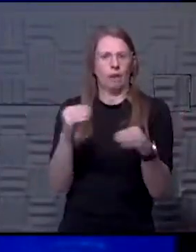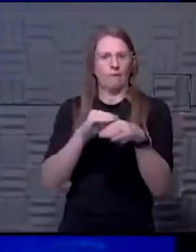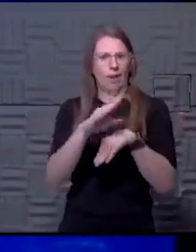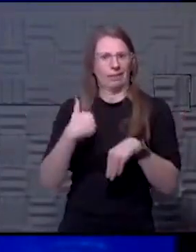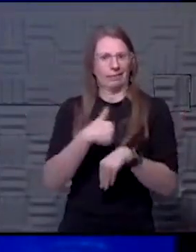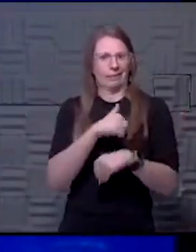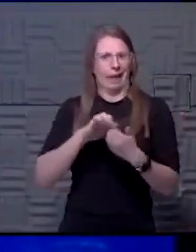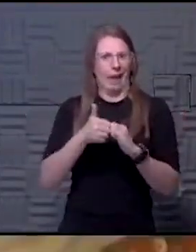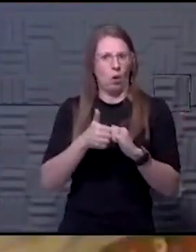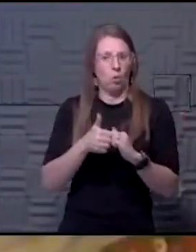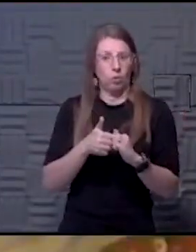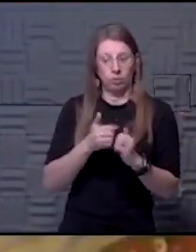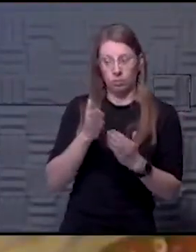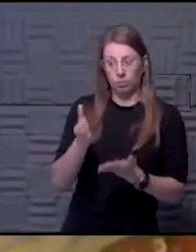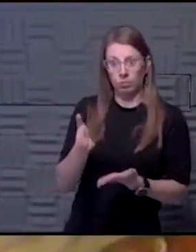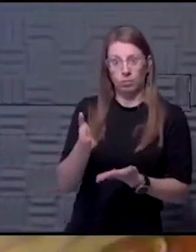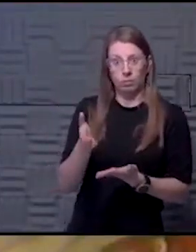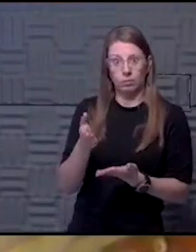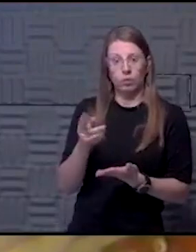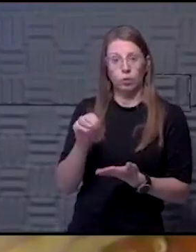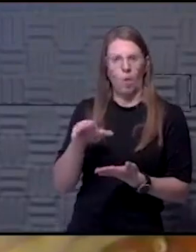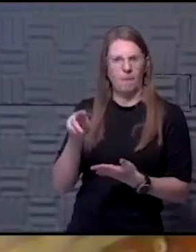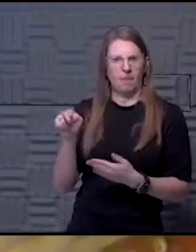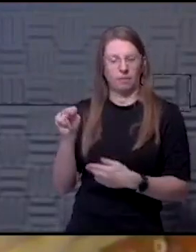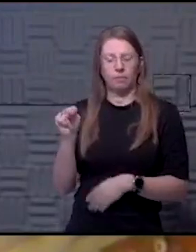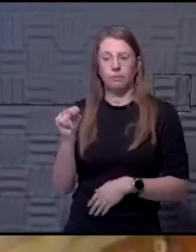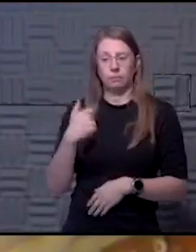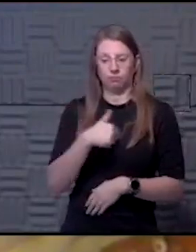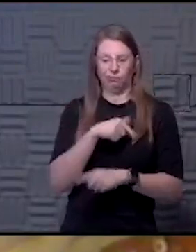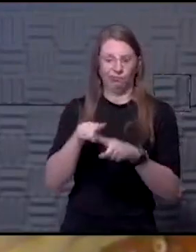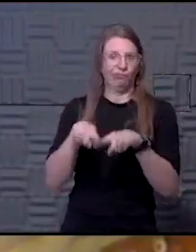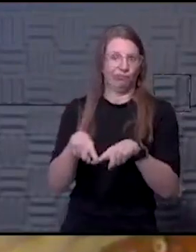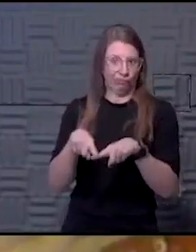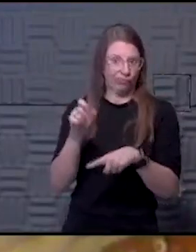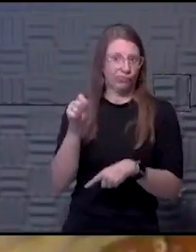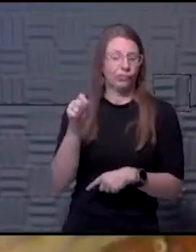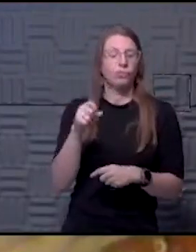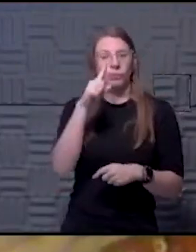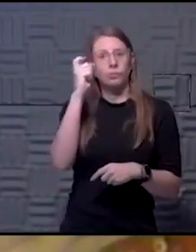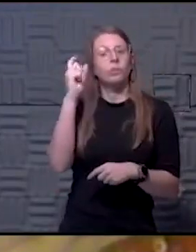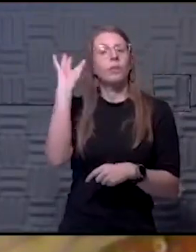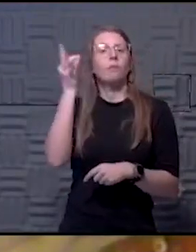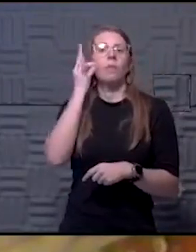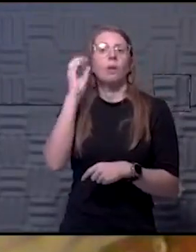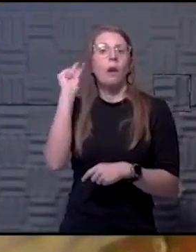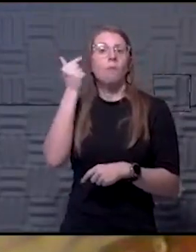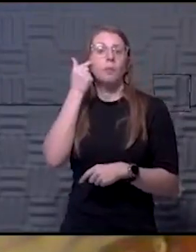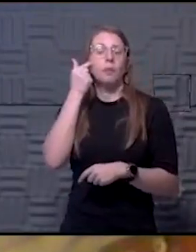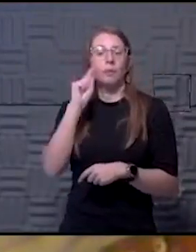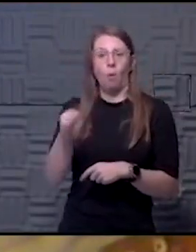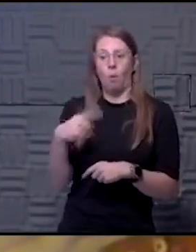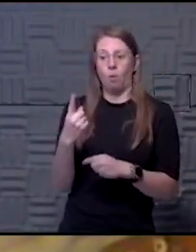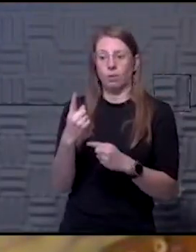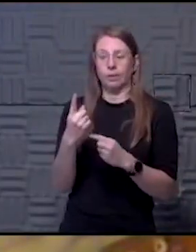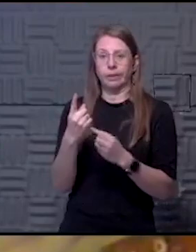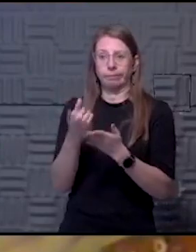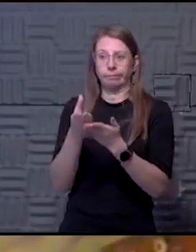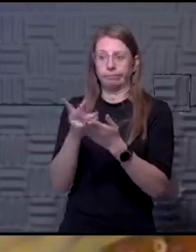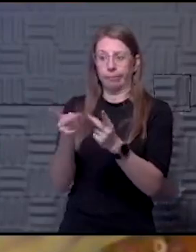Norman. Yeah, we are very dependent, obviously, because the federal government is the only source of